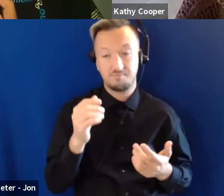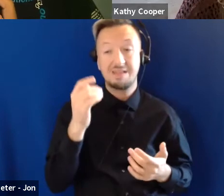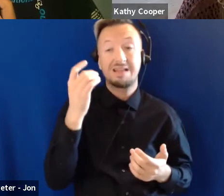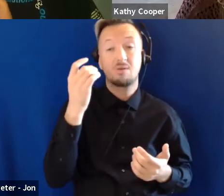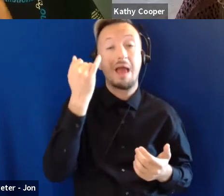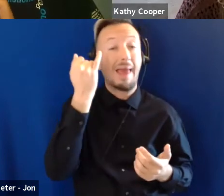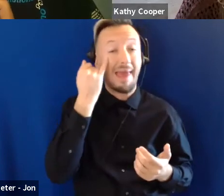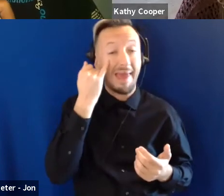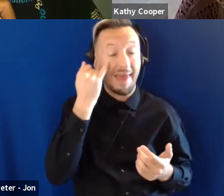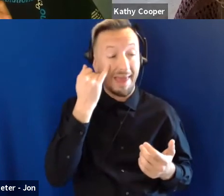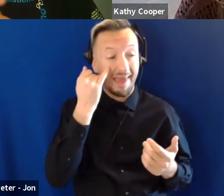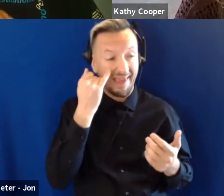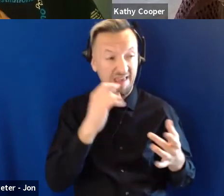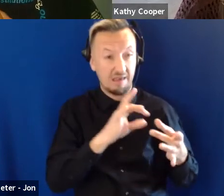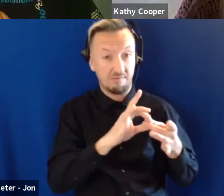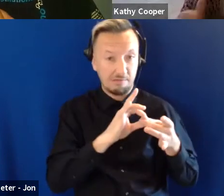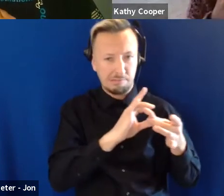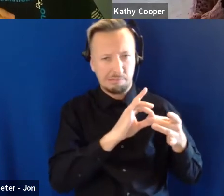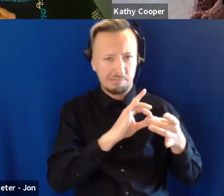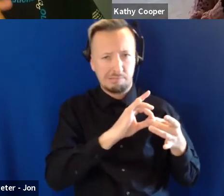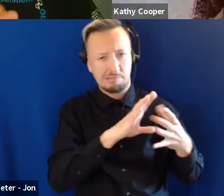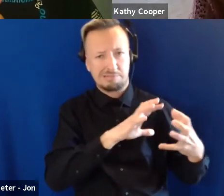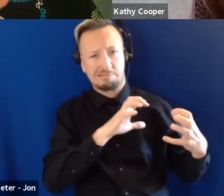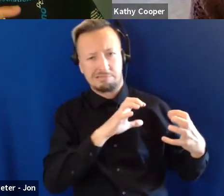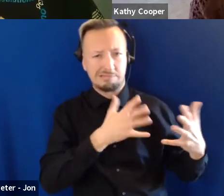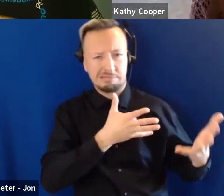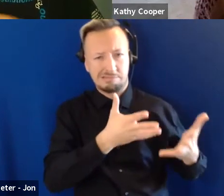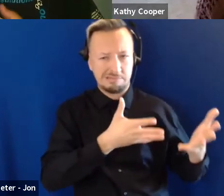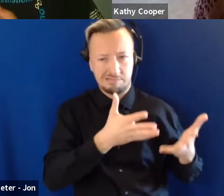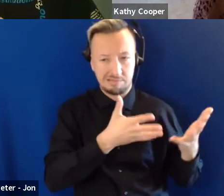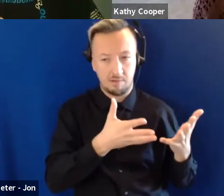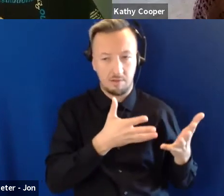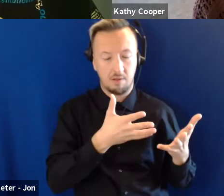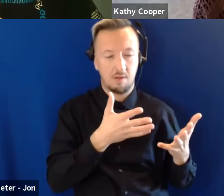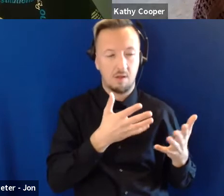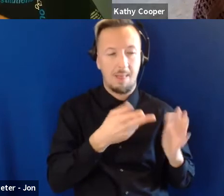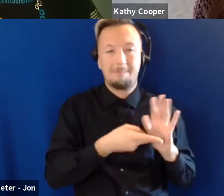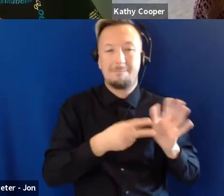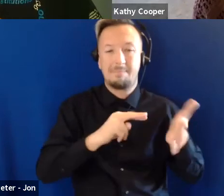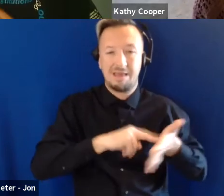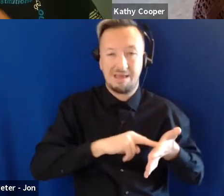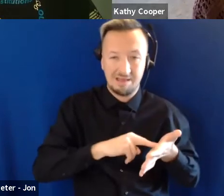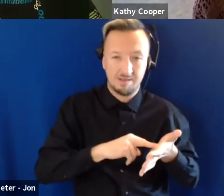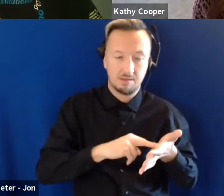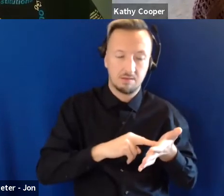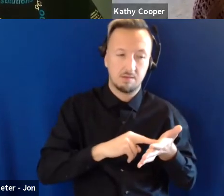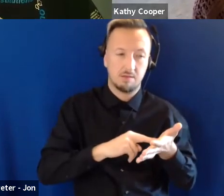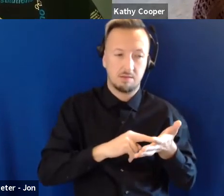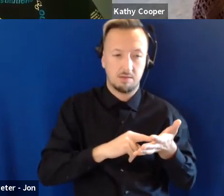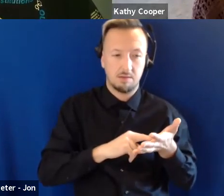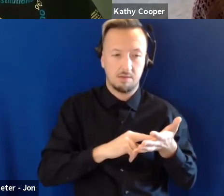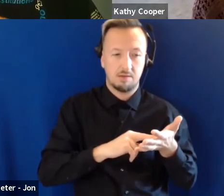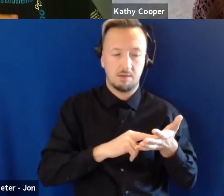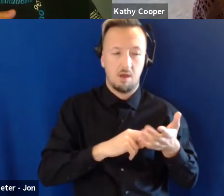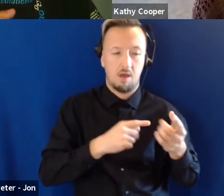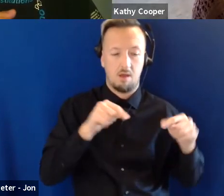breakdown in that relationship, it's because one or more of the parties have sort of taken their eyes